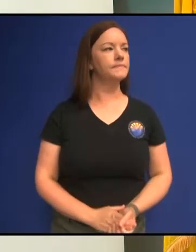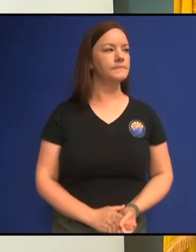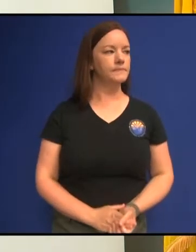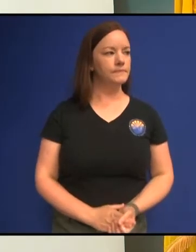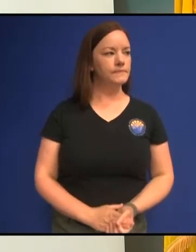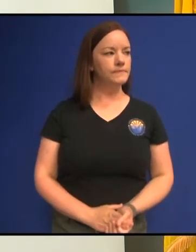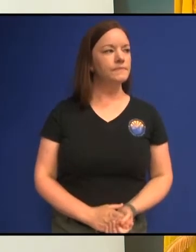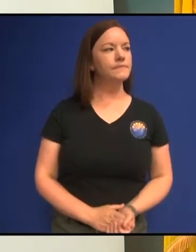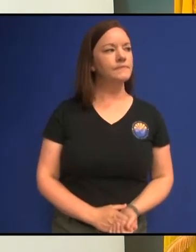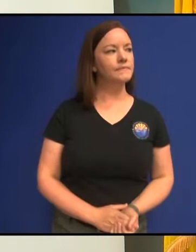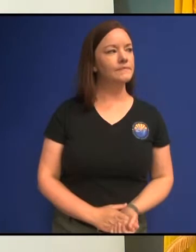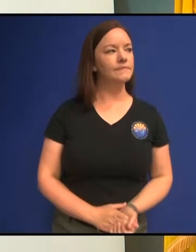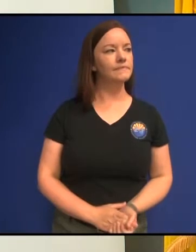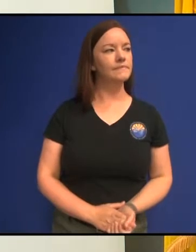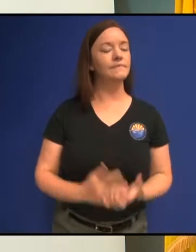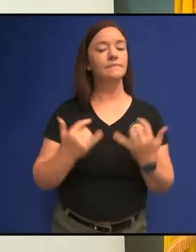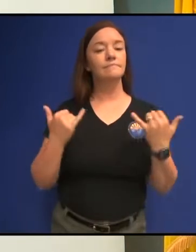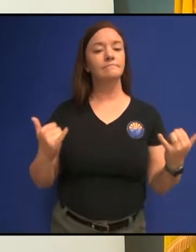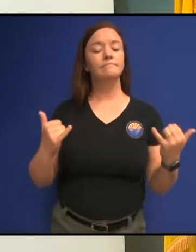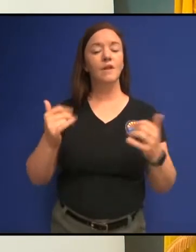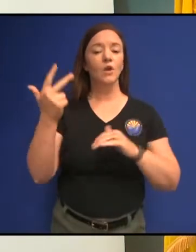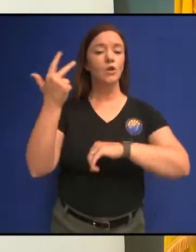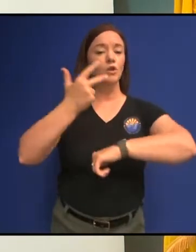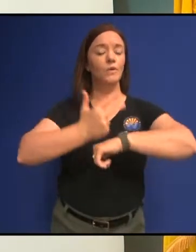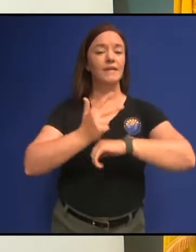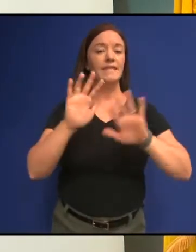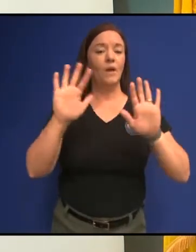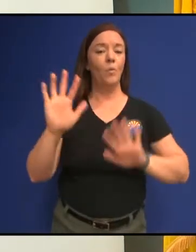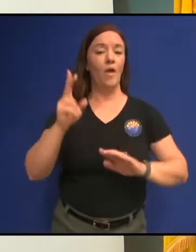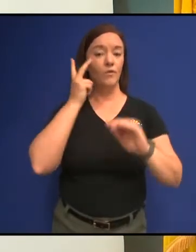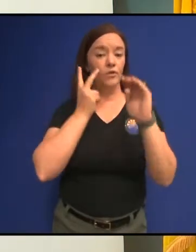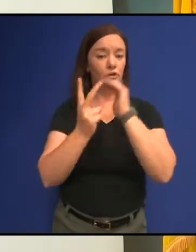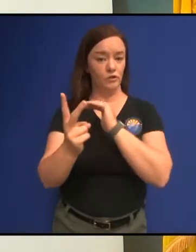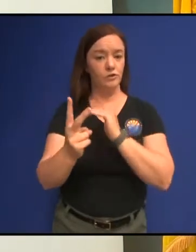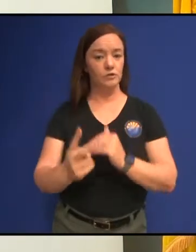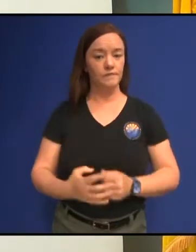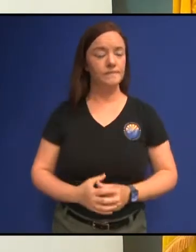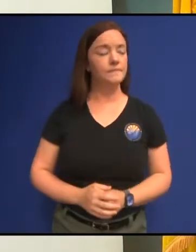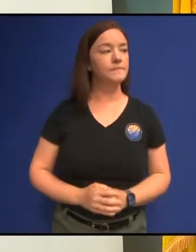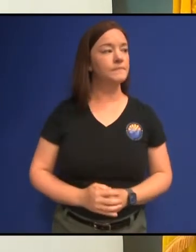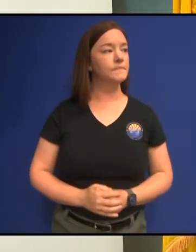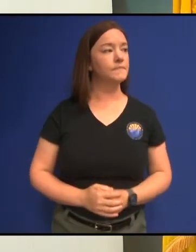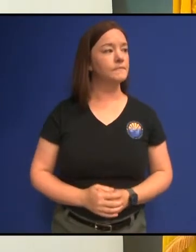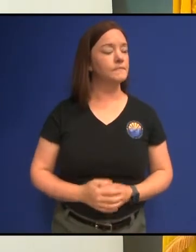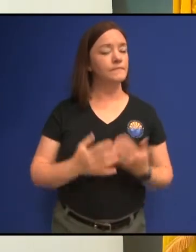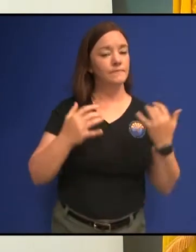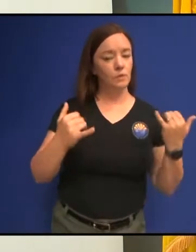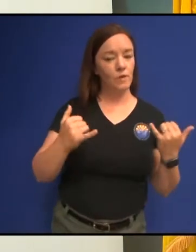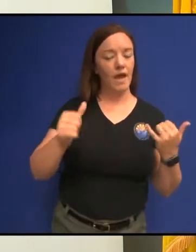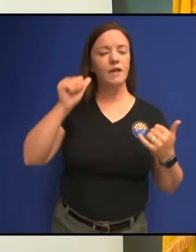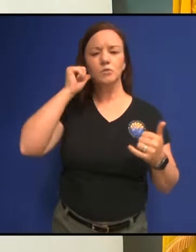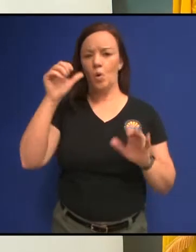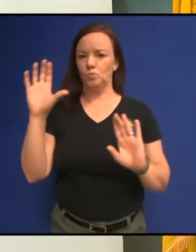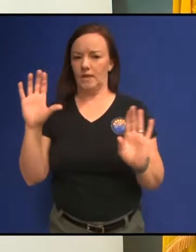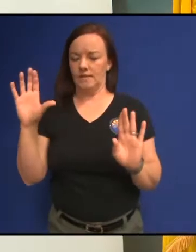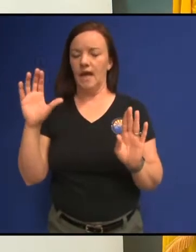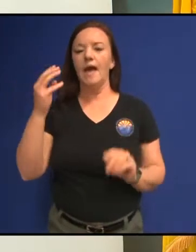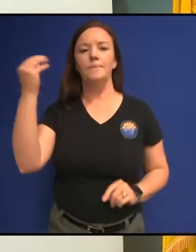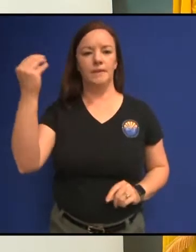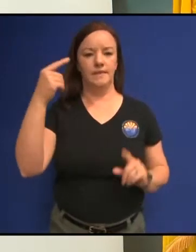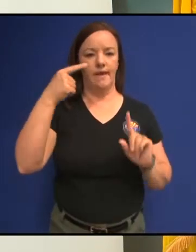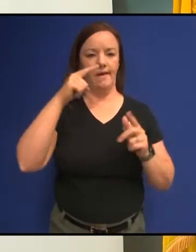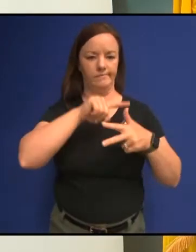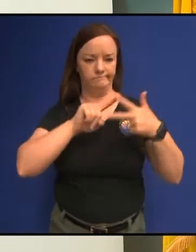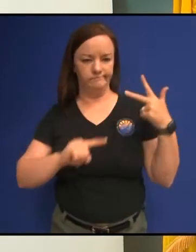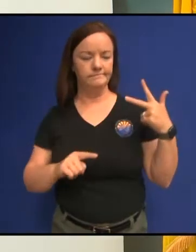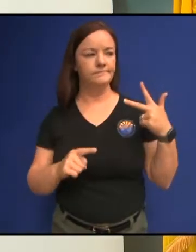here, and we'll jump right into our 3-day weather forecast. Here I have today, tomorrow, Sunday, and Monday. And